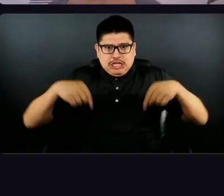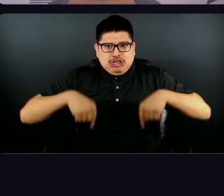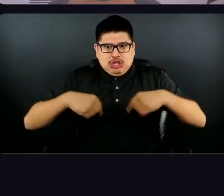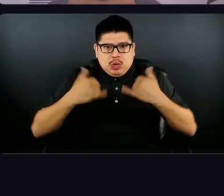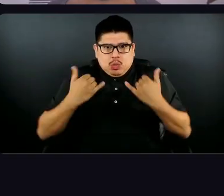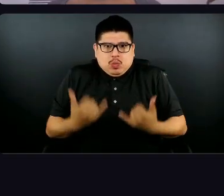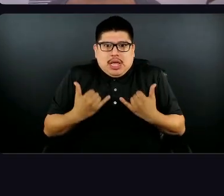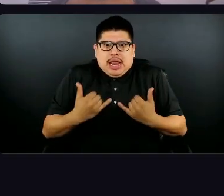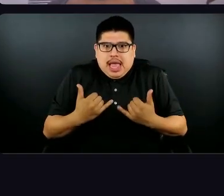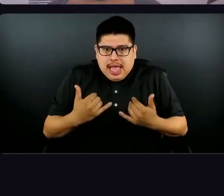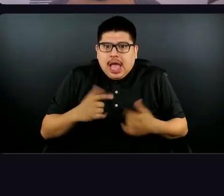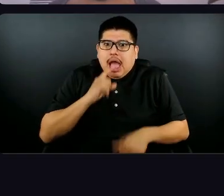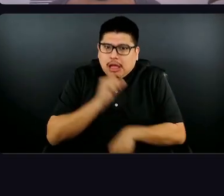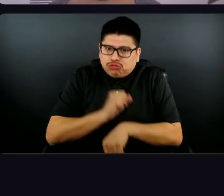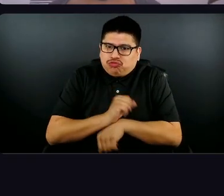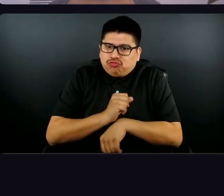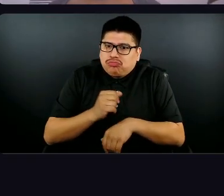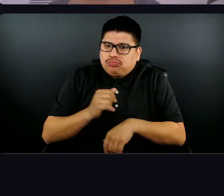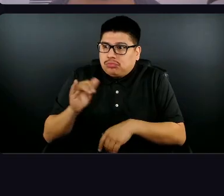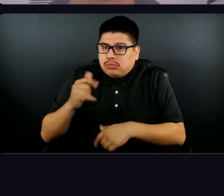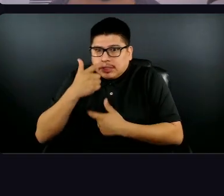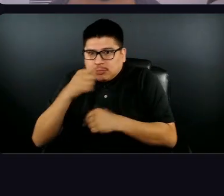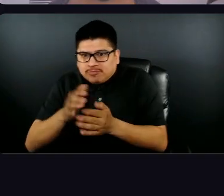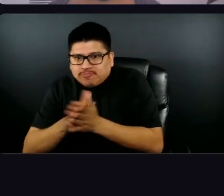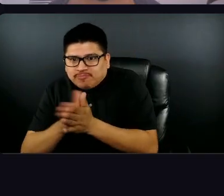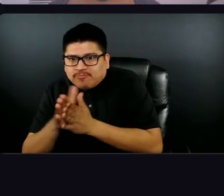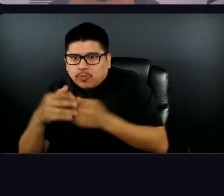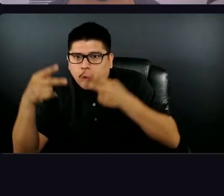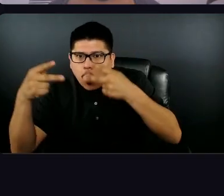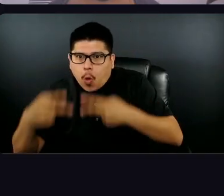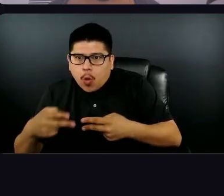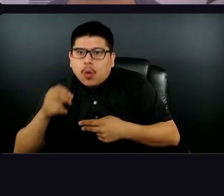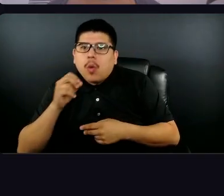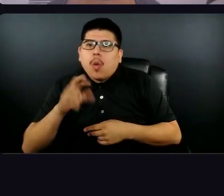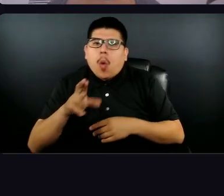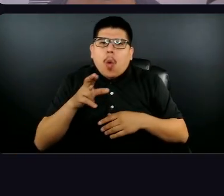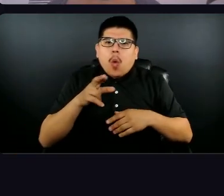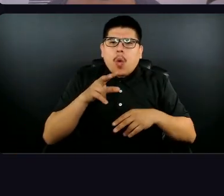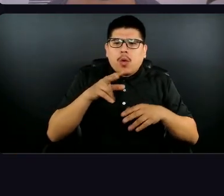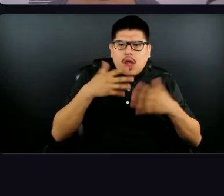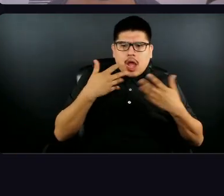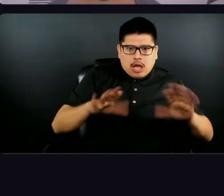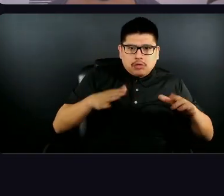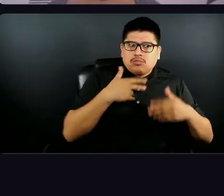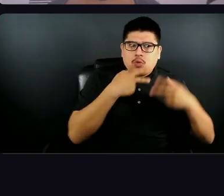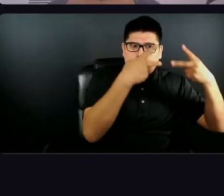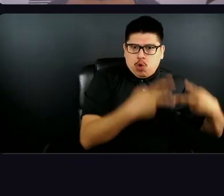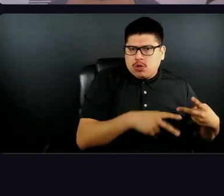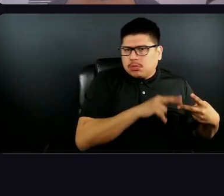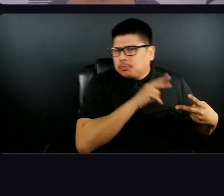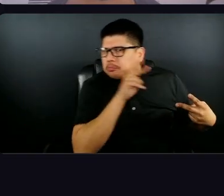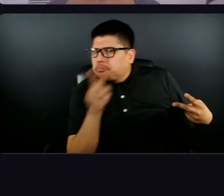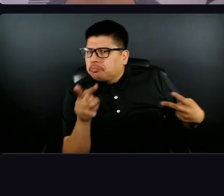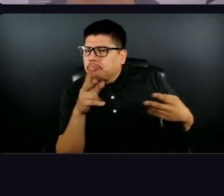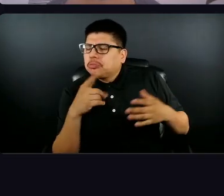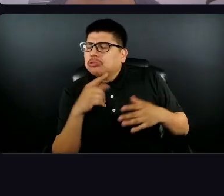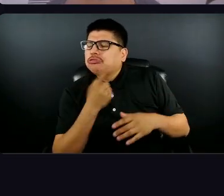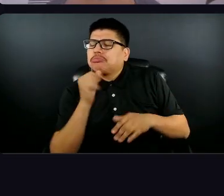are also either interested in coding or already active in the coding world. And it'd be nice to just share a perspective with